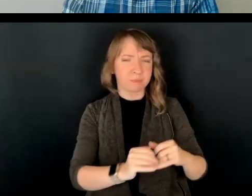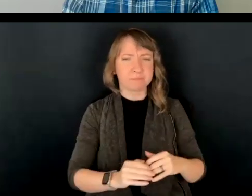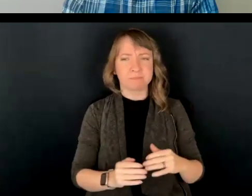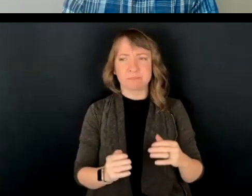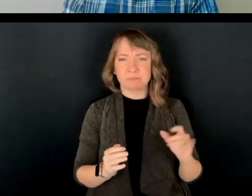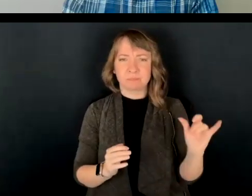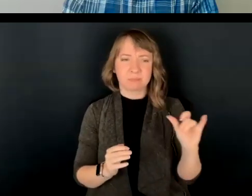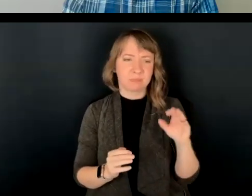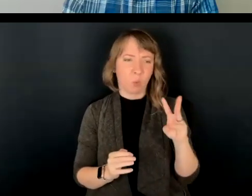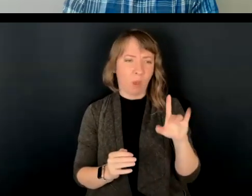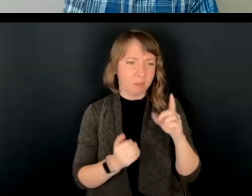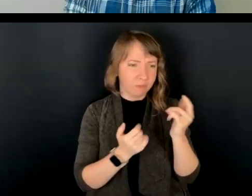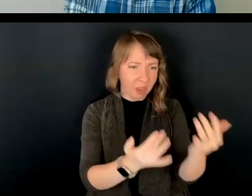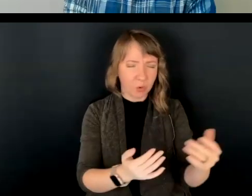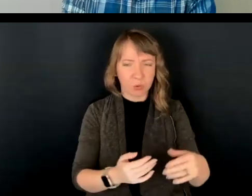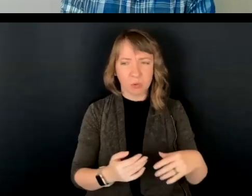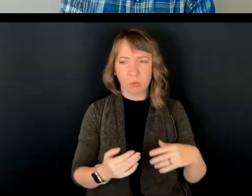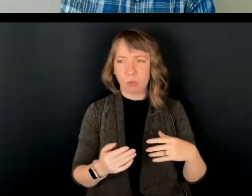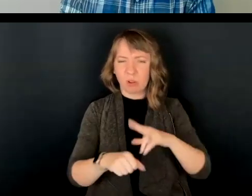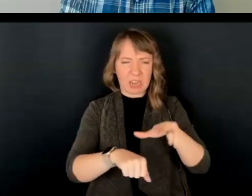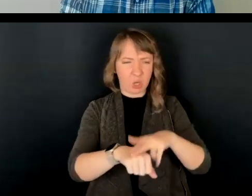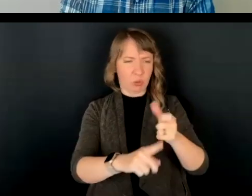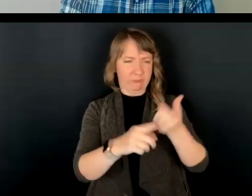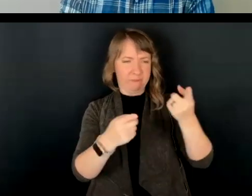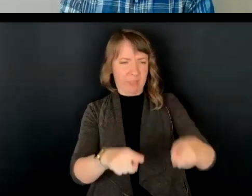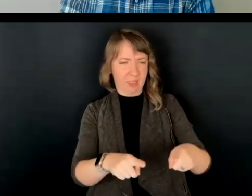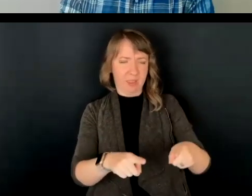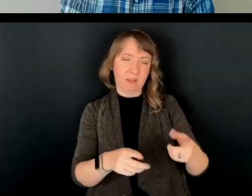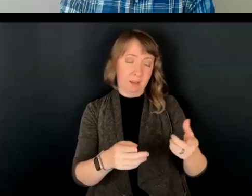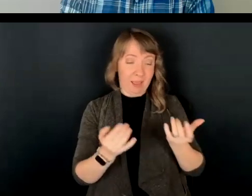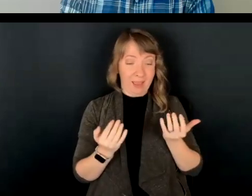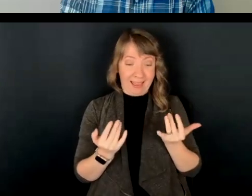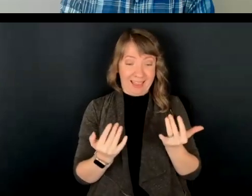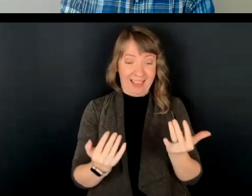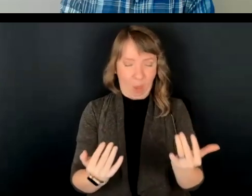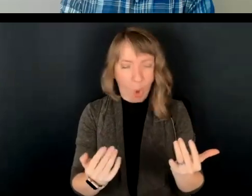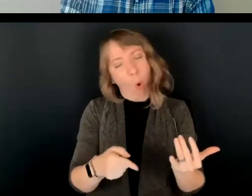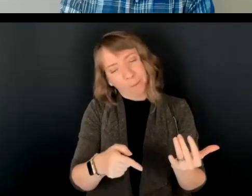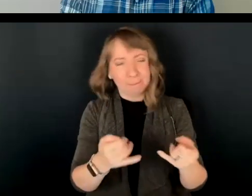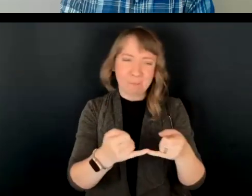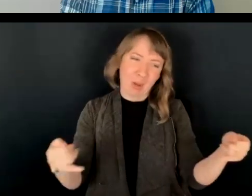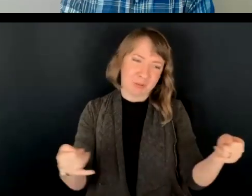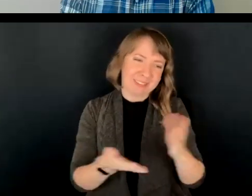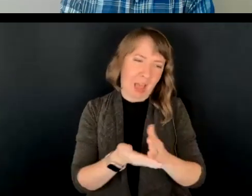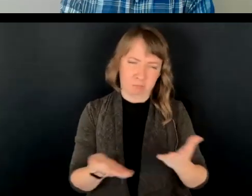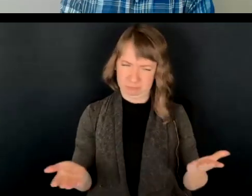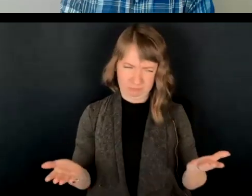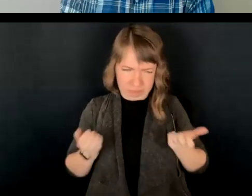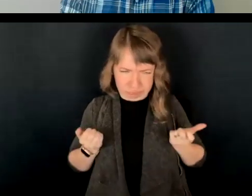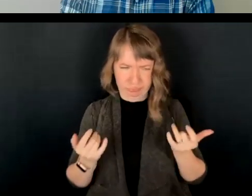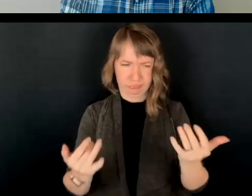a natural event like that, it doesn't stop at the boundary line. And to get the good work done, we need